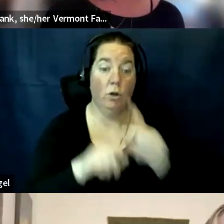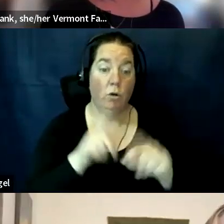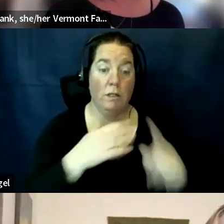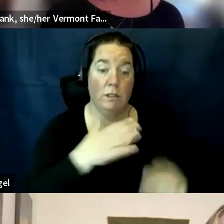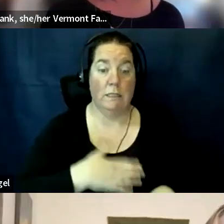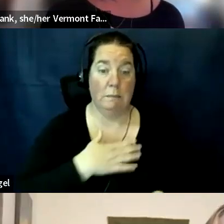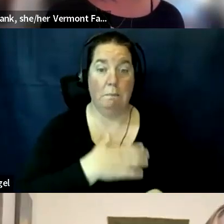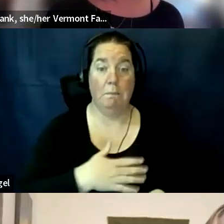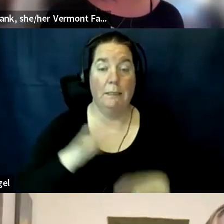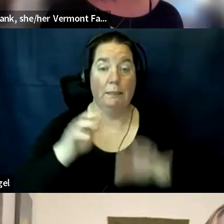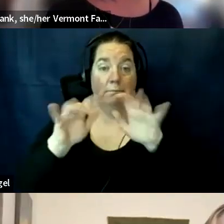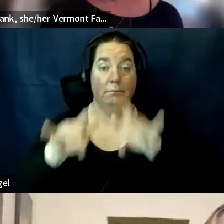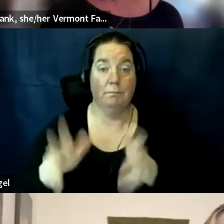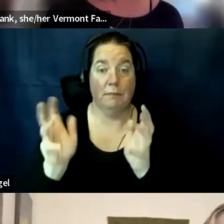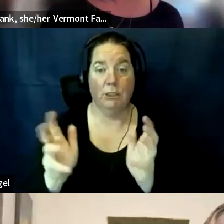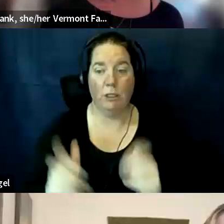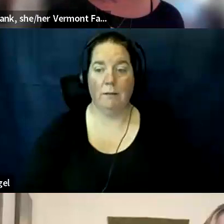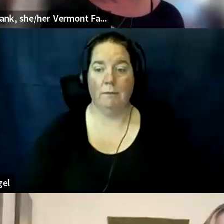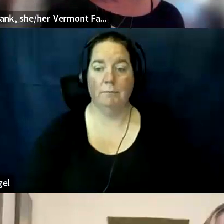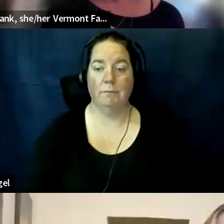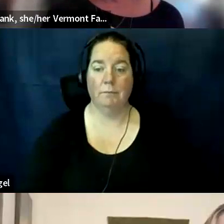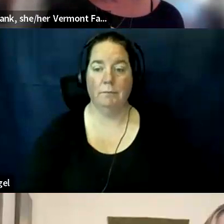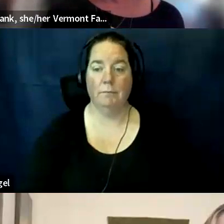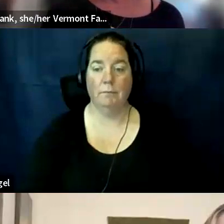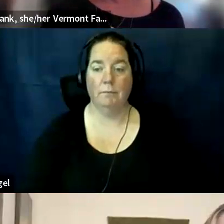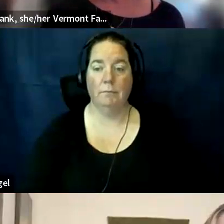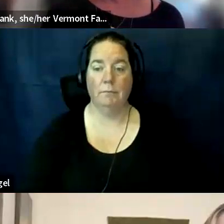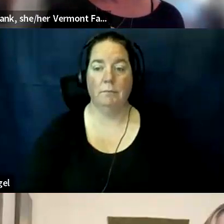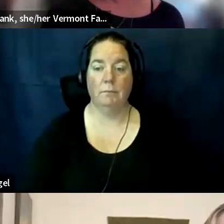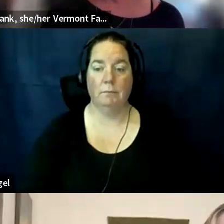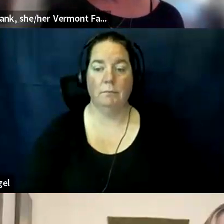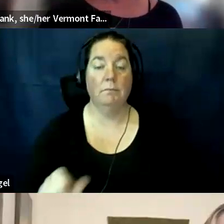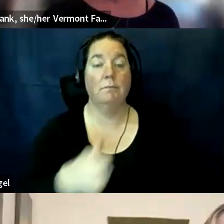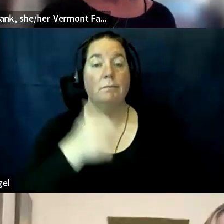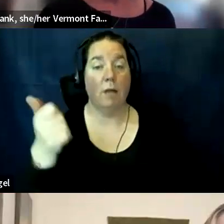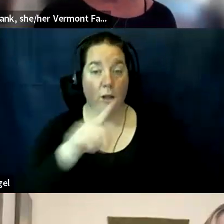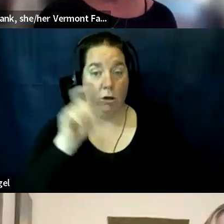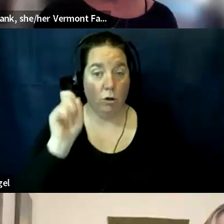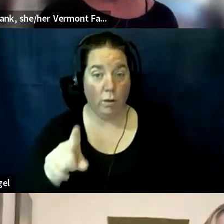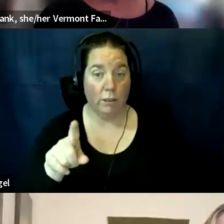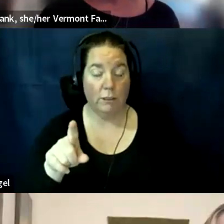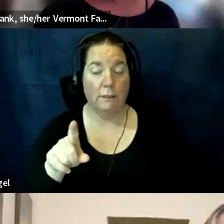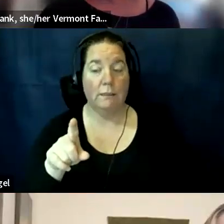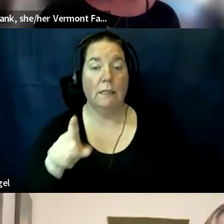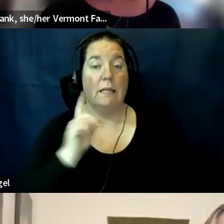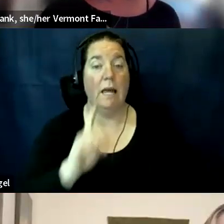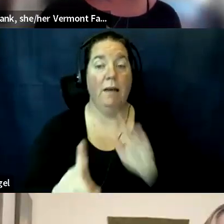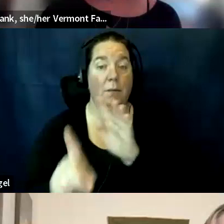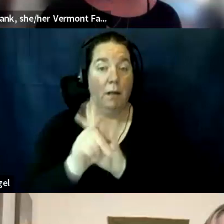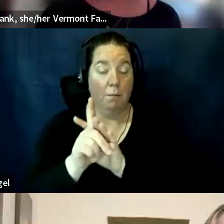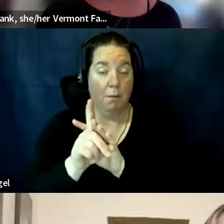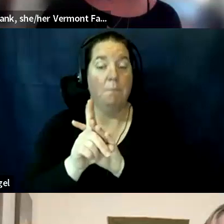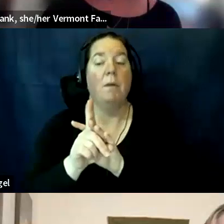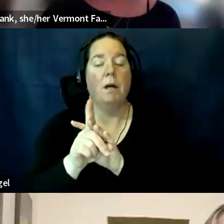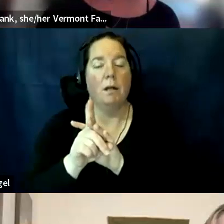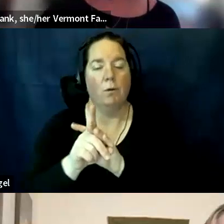And I will say to folks that some other questions have come up that will be addressed in future sessions. They'll